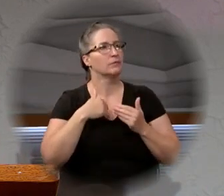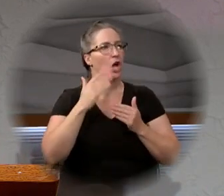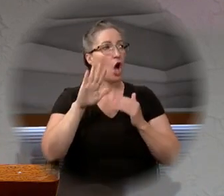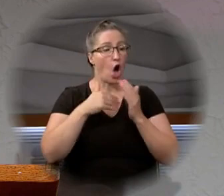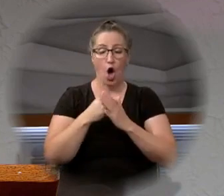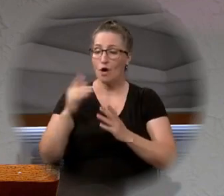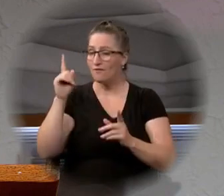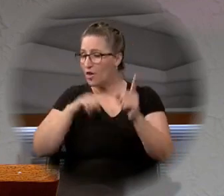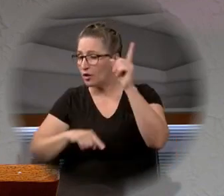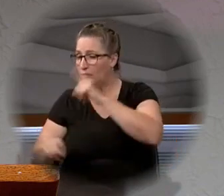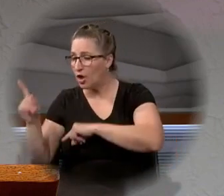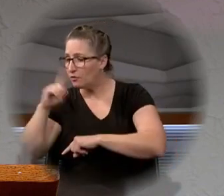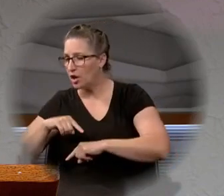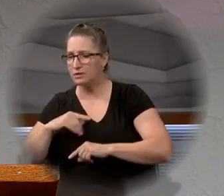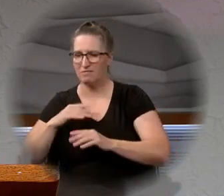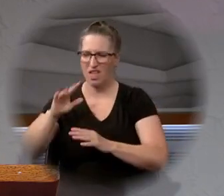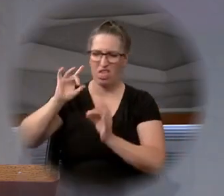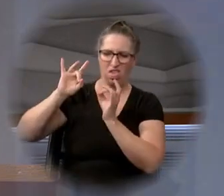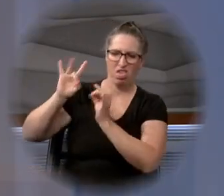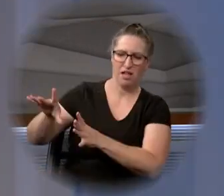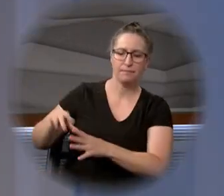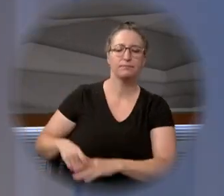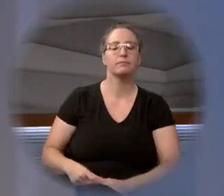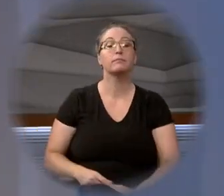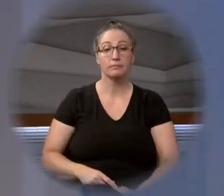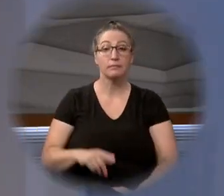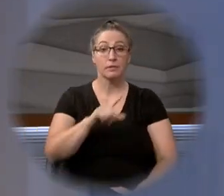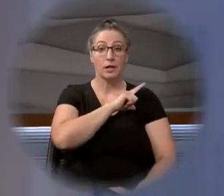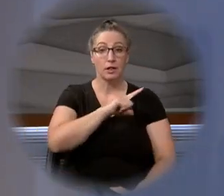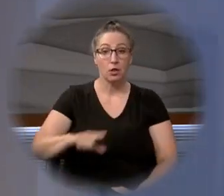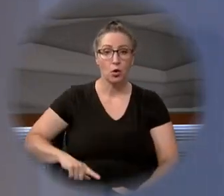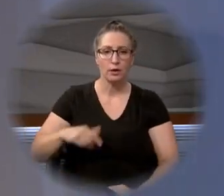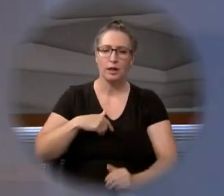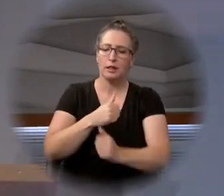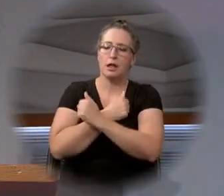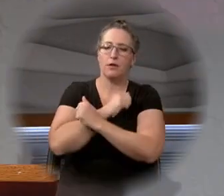hate. Lord, I love your commands.